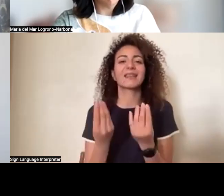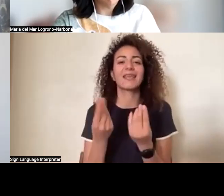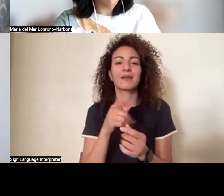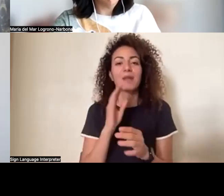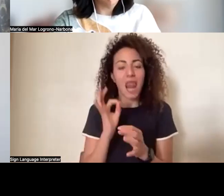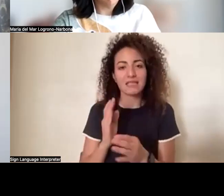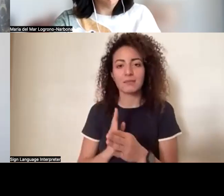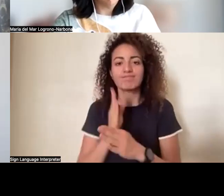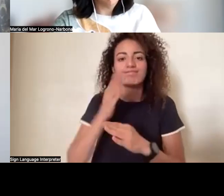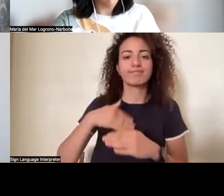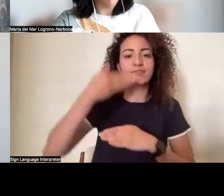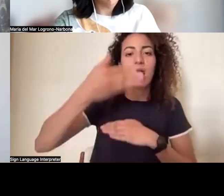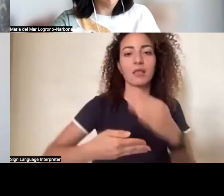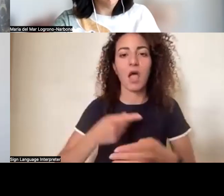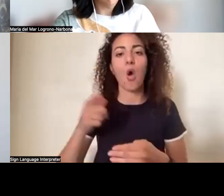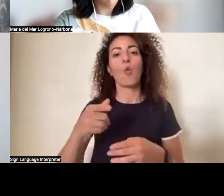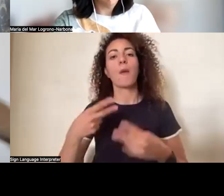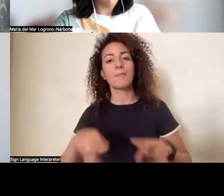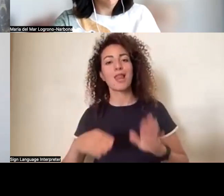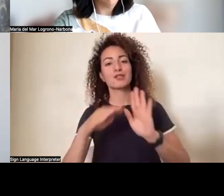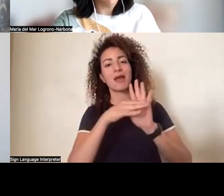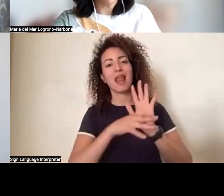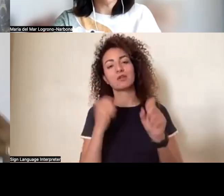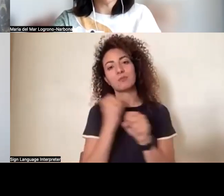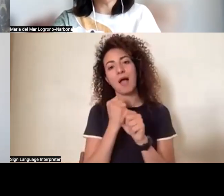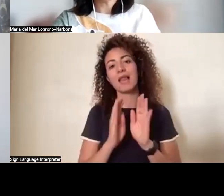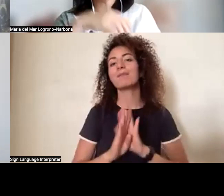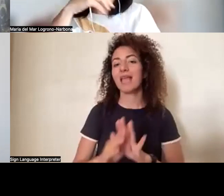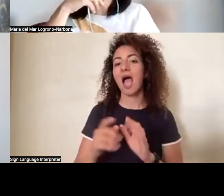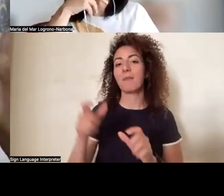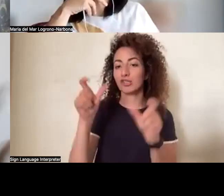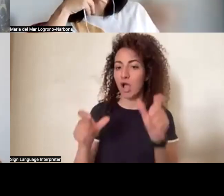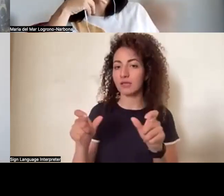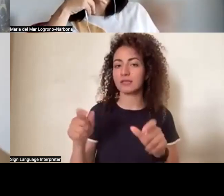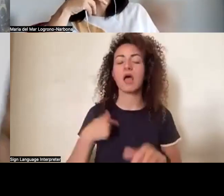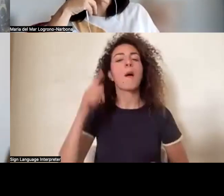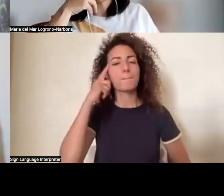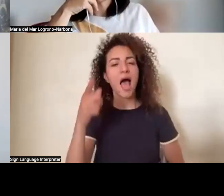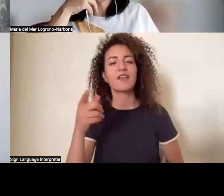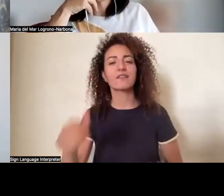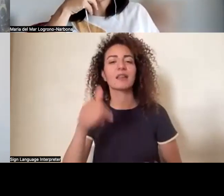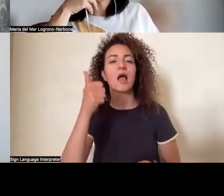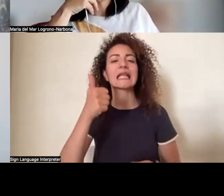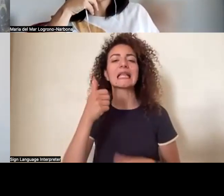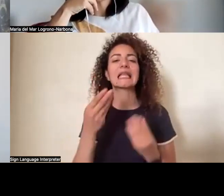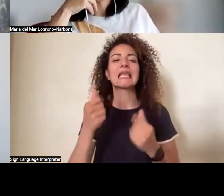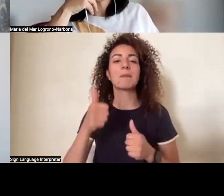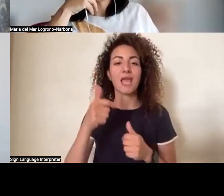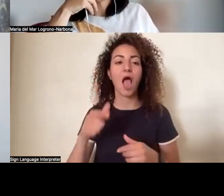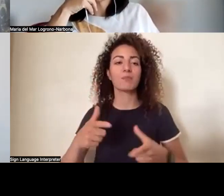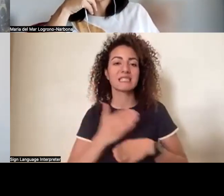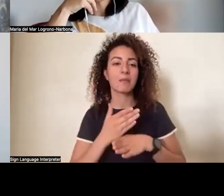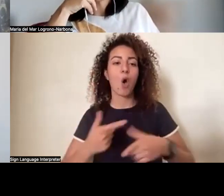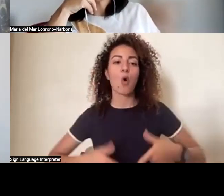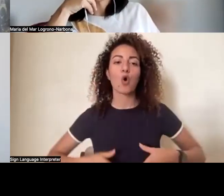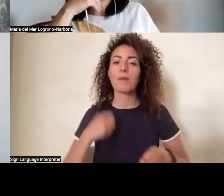important programs to help our people amidst what's happening, and knowing that the government otherwise wouldn't do anything.